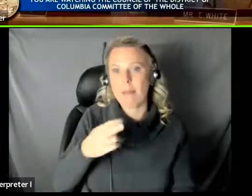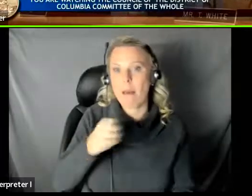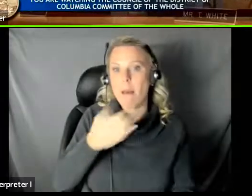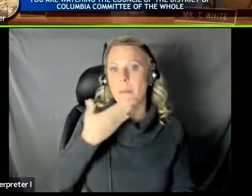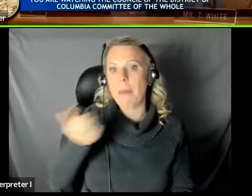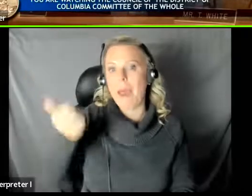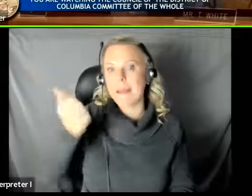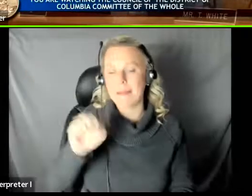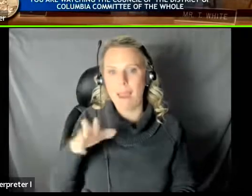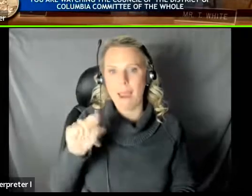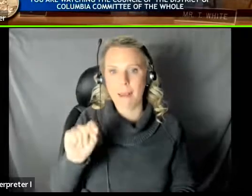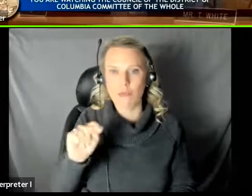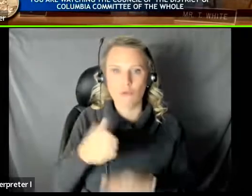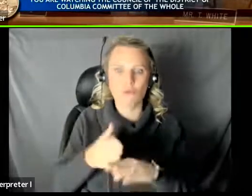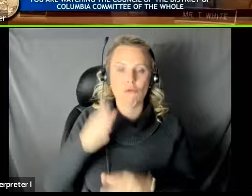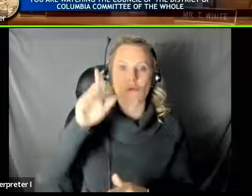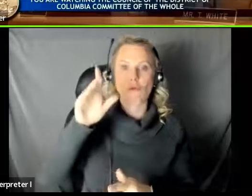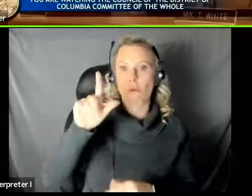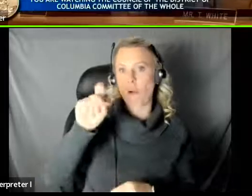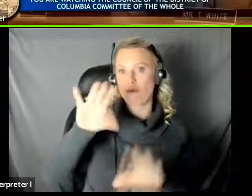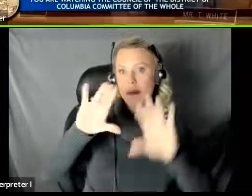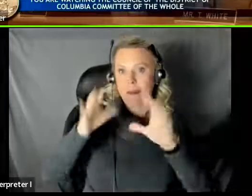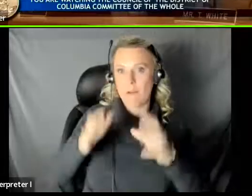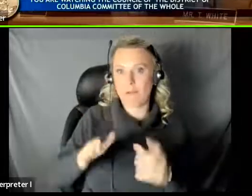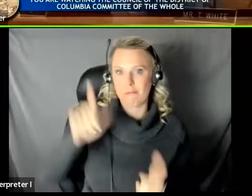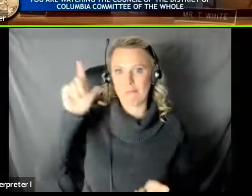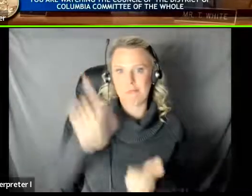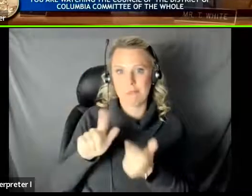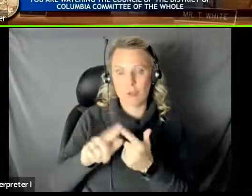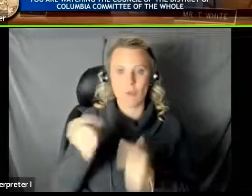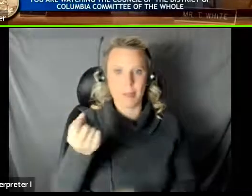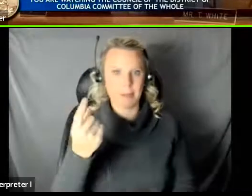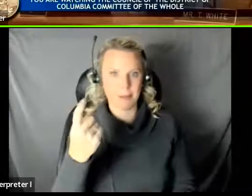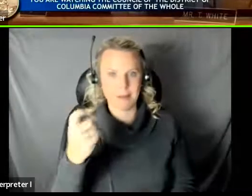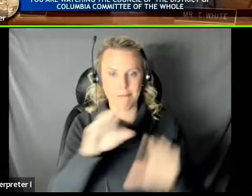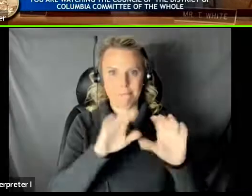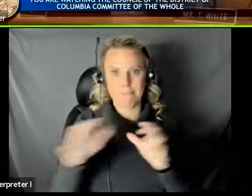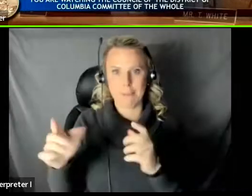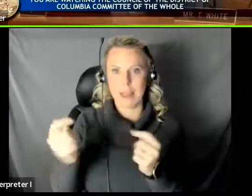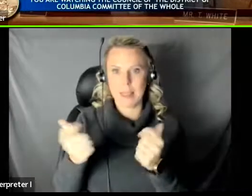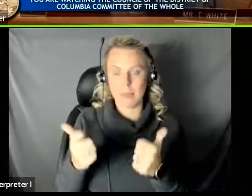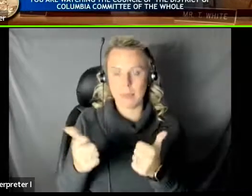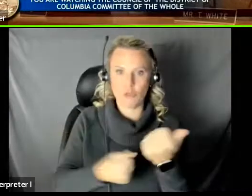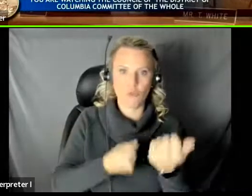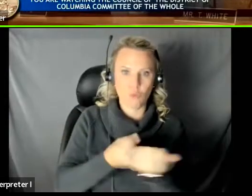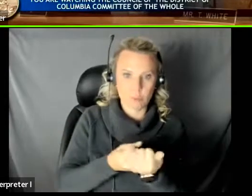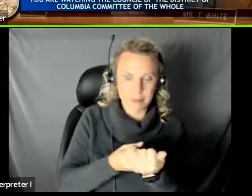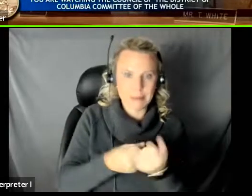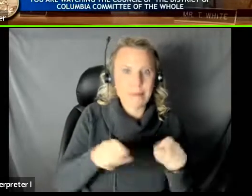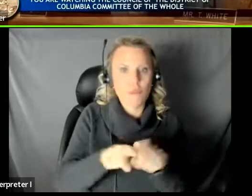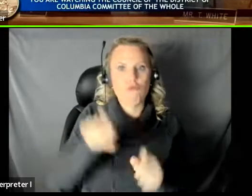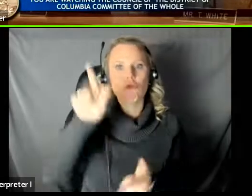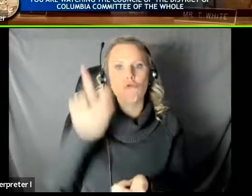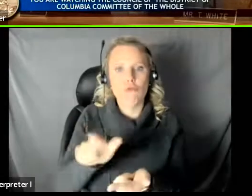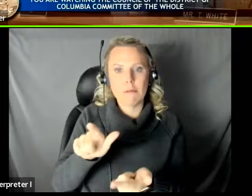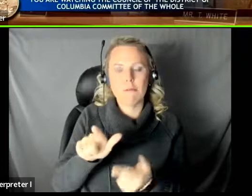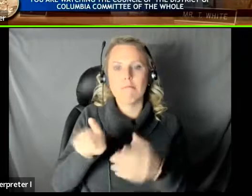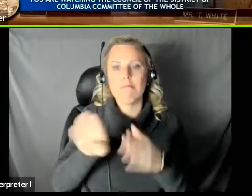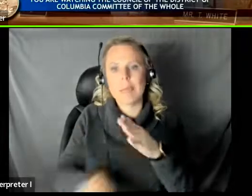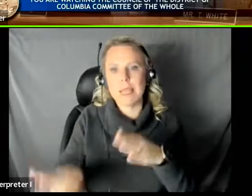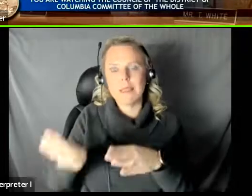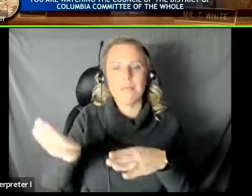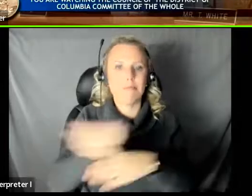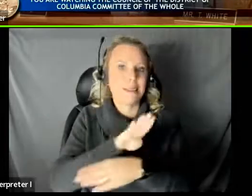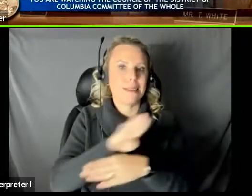over 100 licensing categories to only 11, eliminates endorsements, and reduces basic business